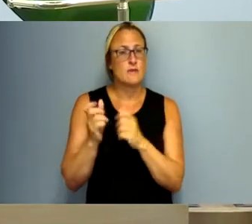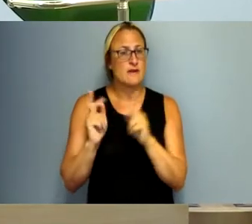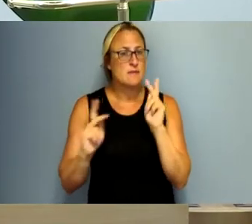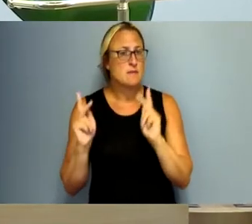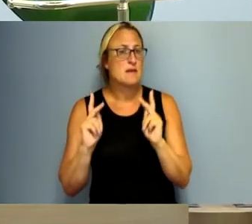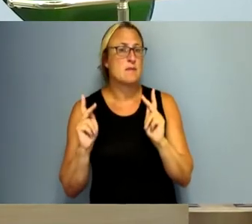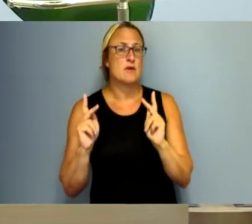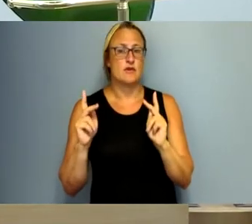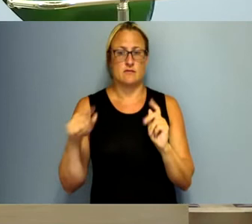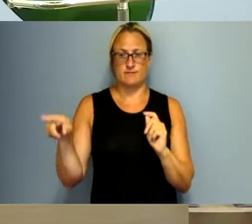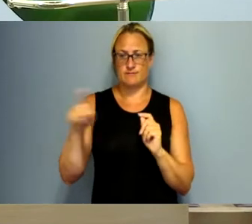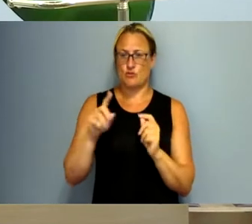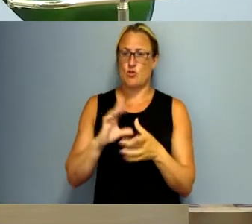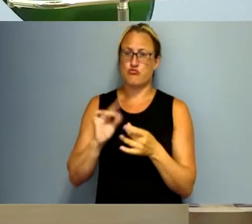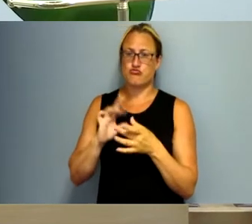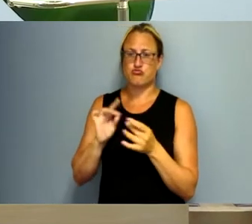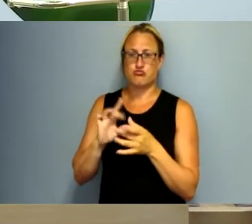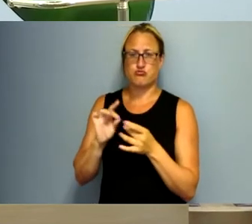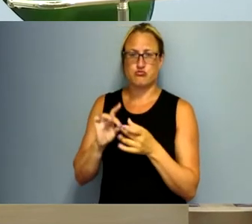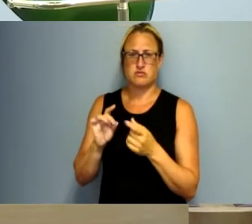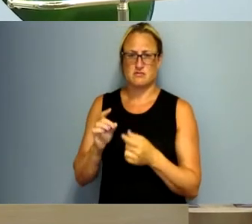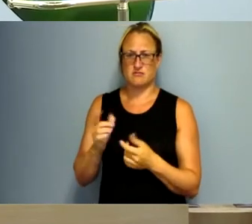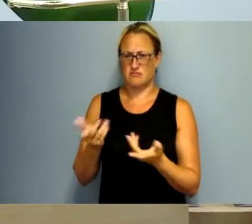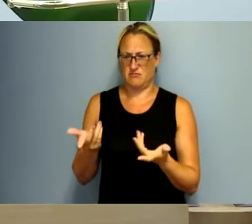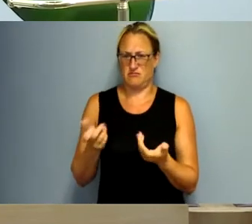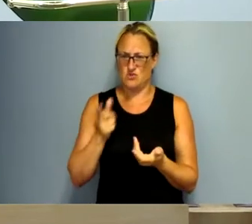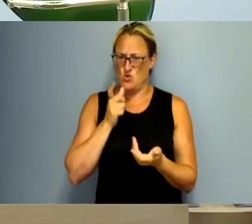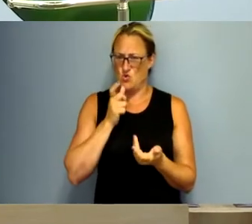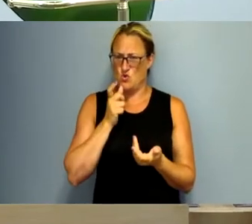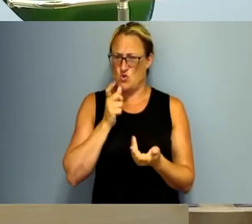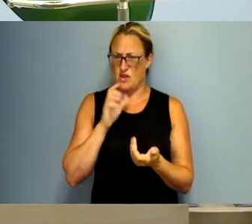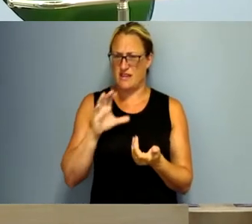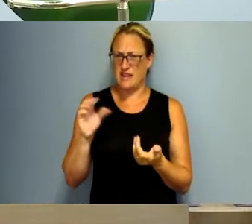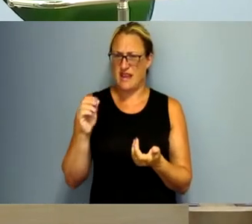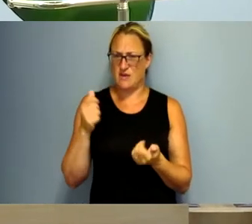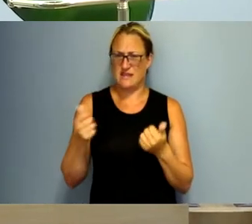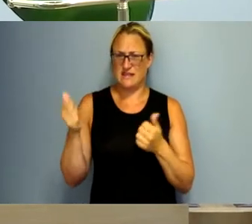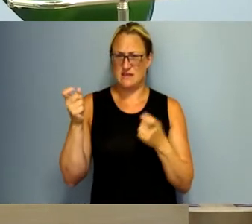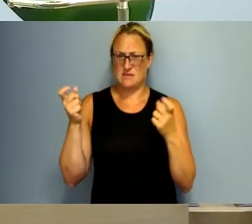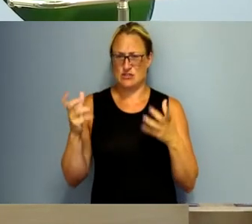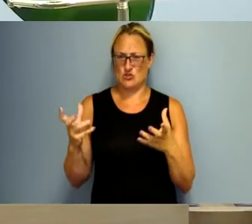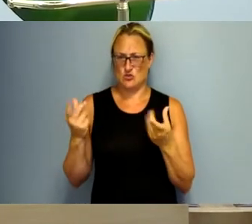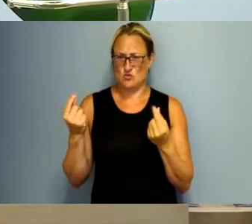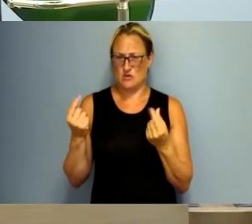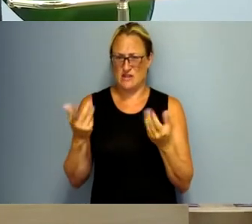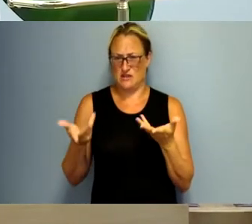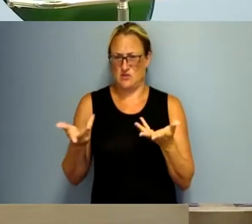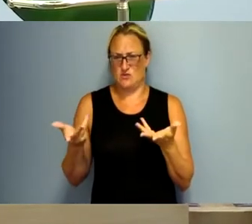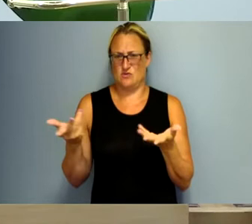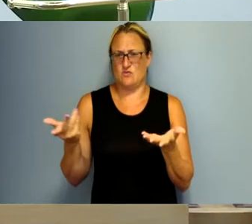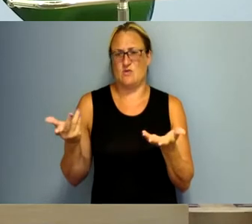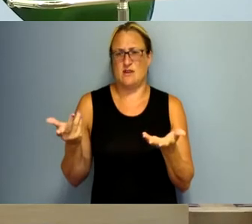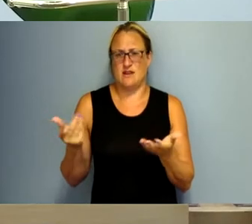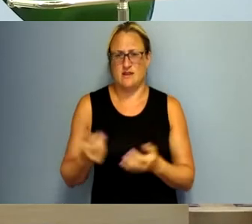where, you know, who are the county commissioners and what do they do?